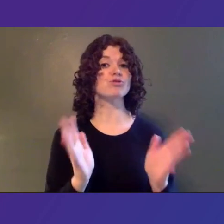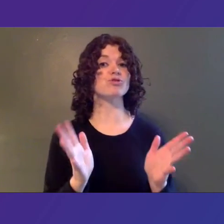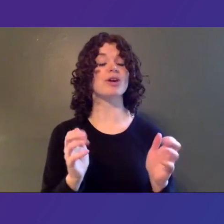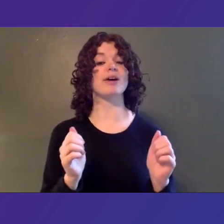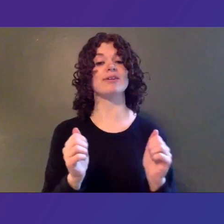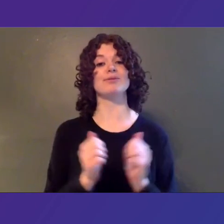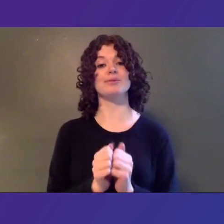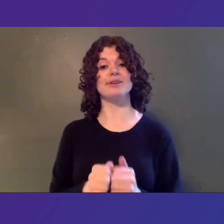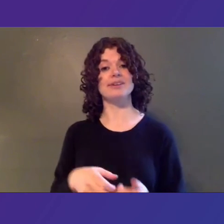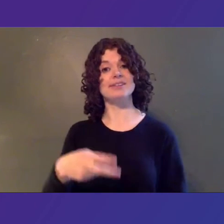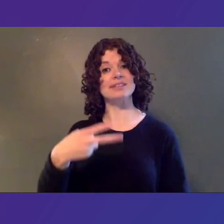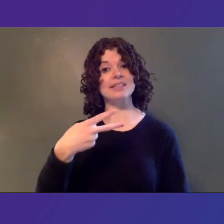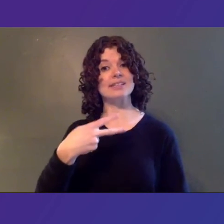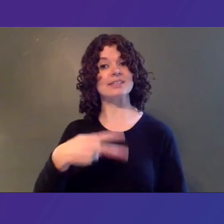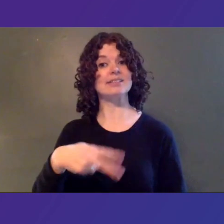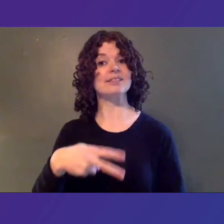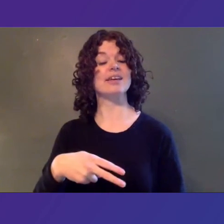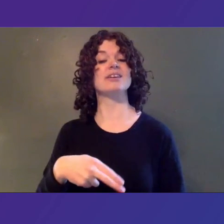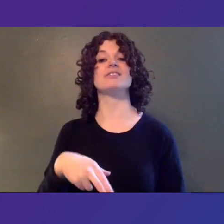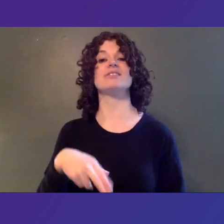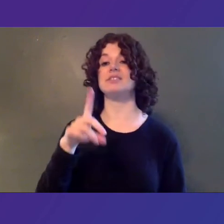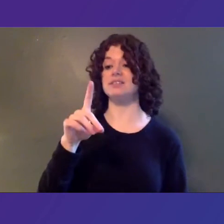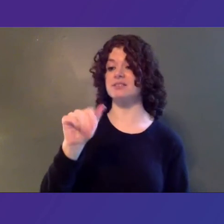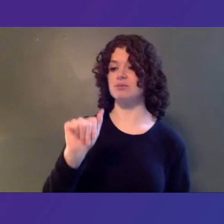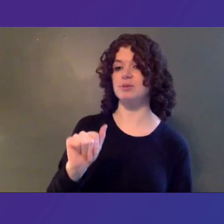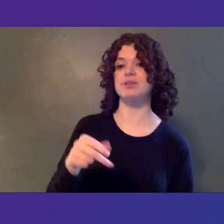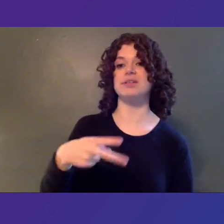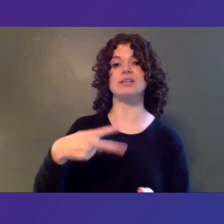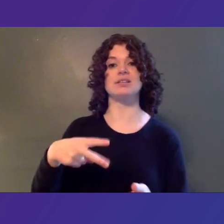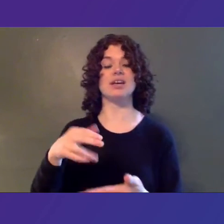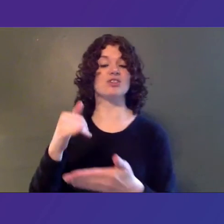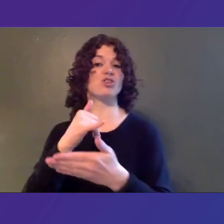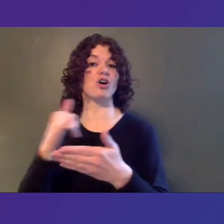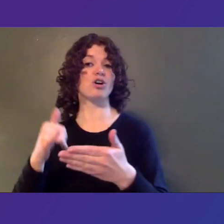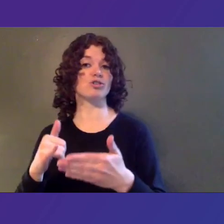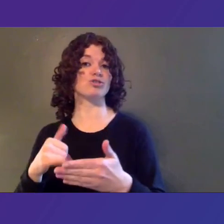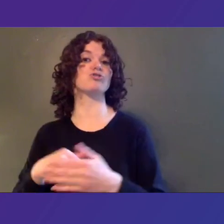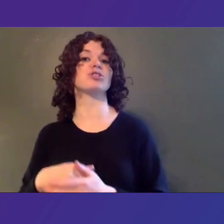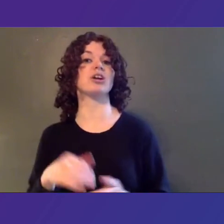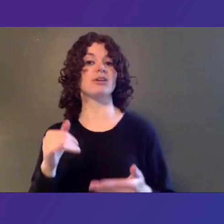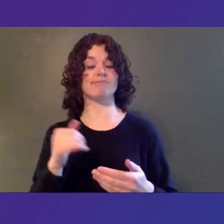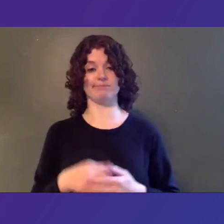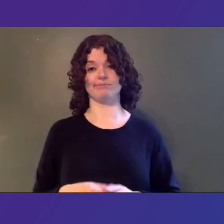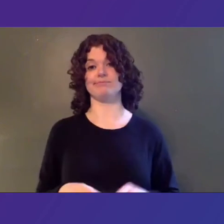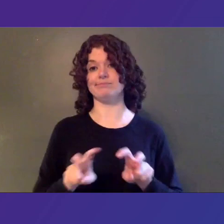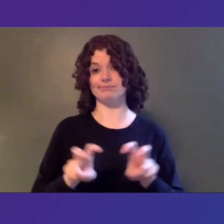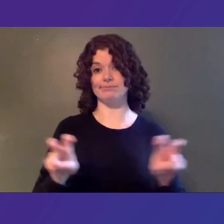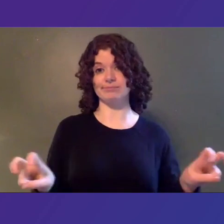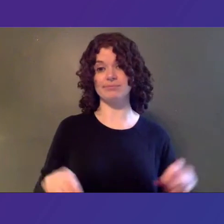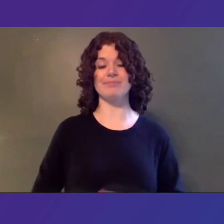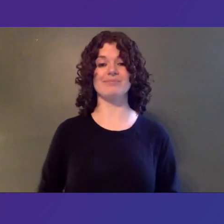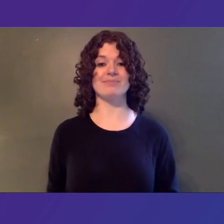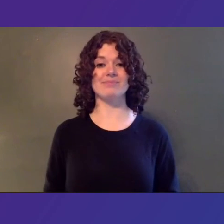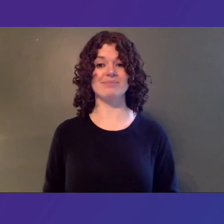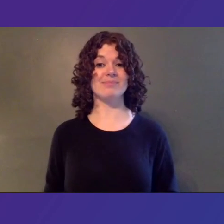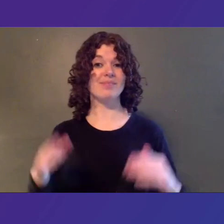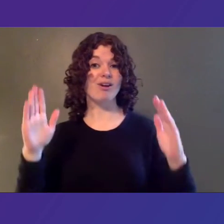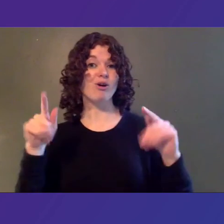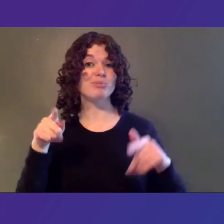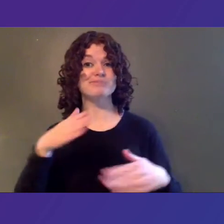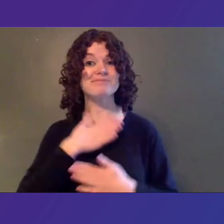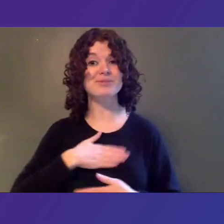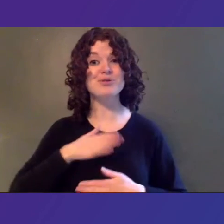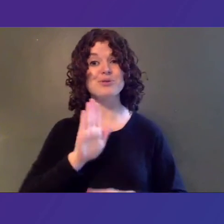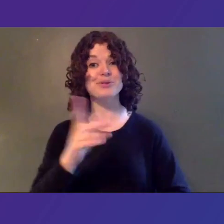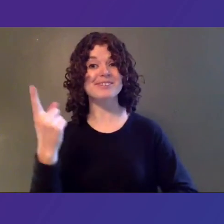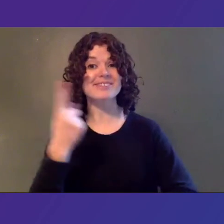Artistry Residency Artists, curated with X. I wish you a very happy day, enjoy your lunch, and